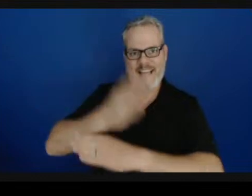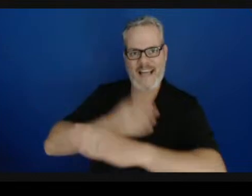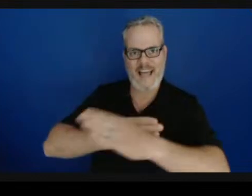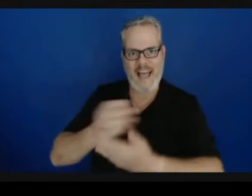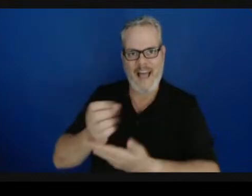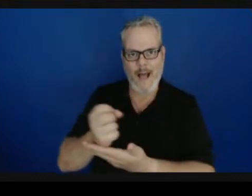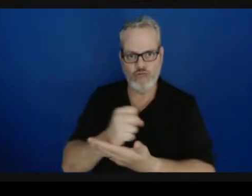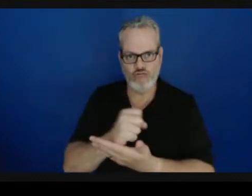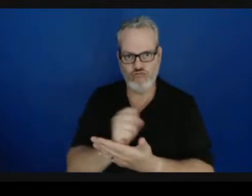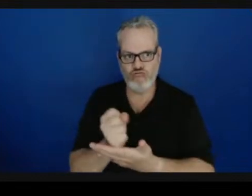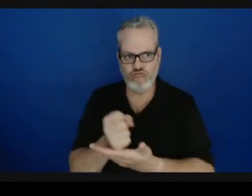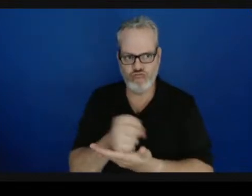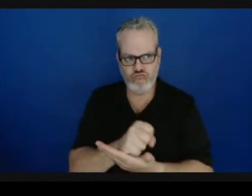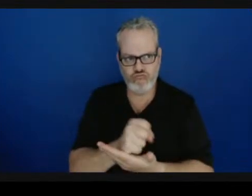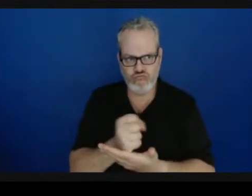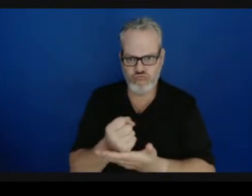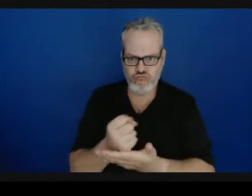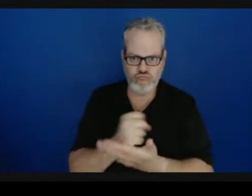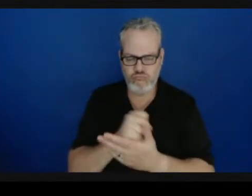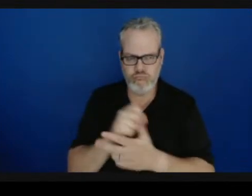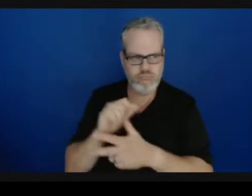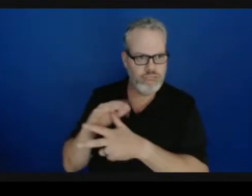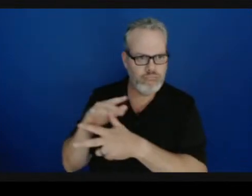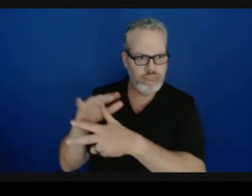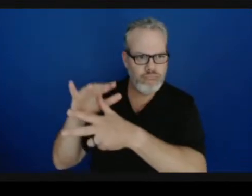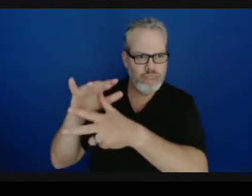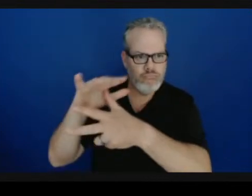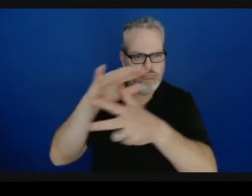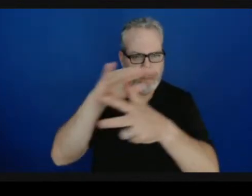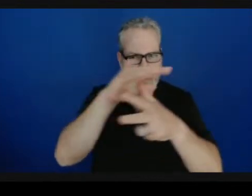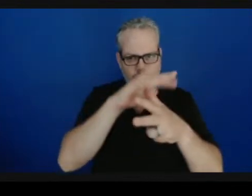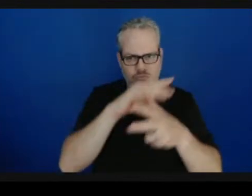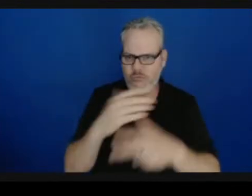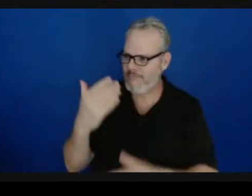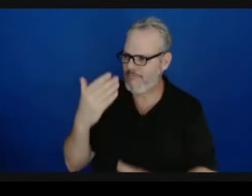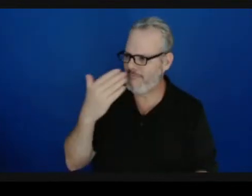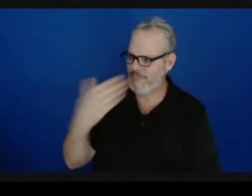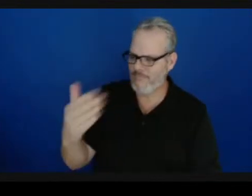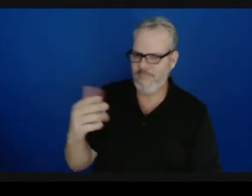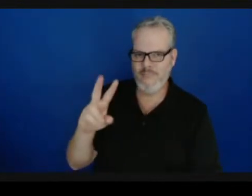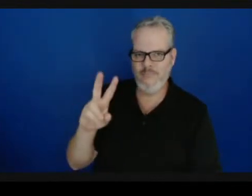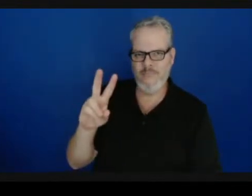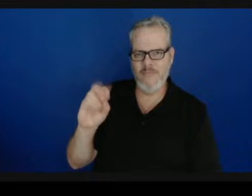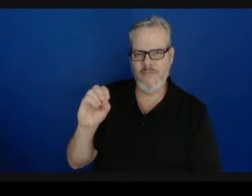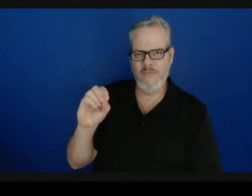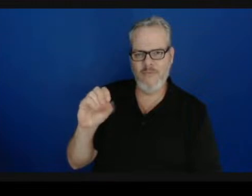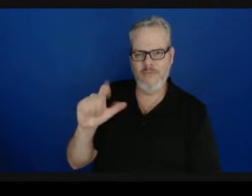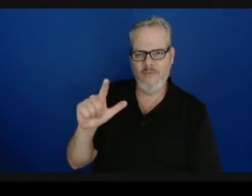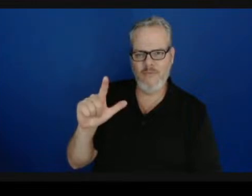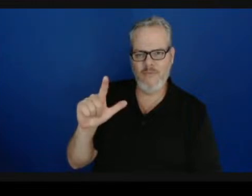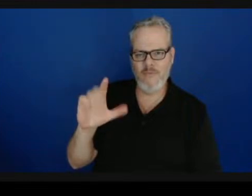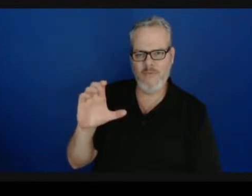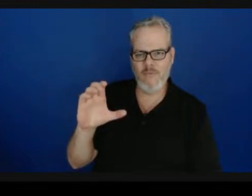he's flying the bird around. So mahalo to Volcano Copters for that footage as